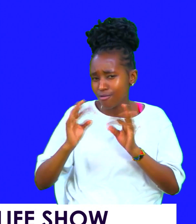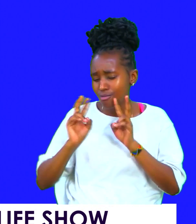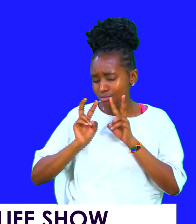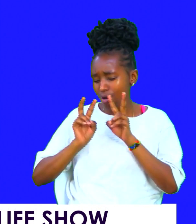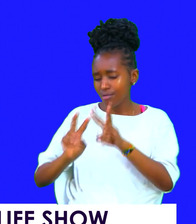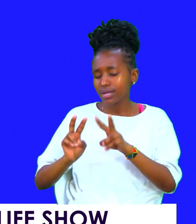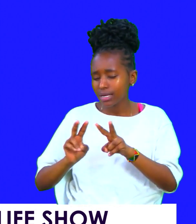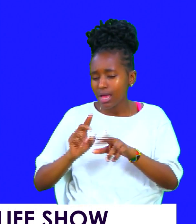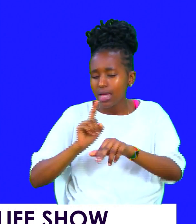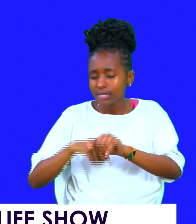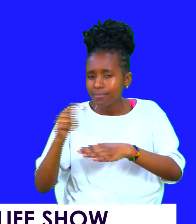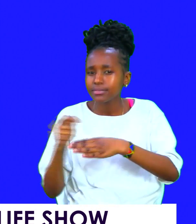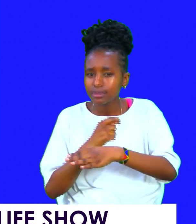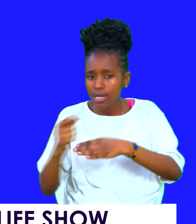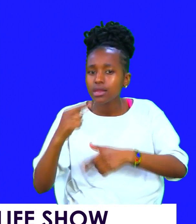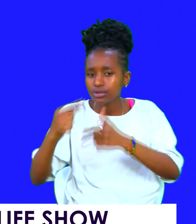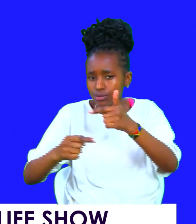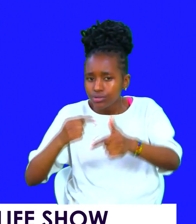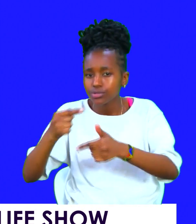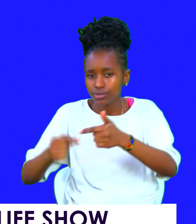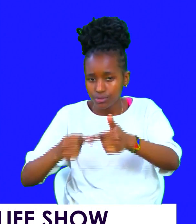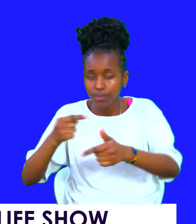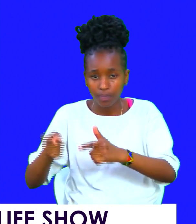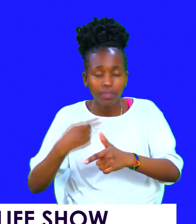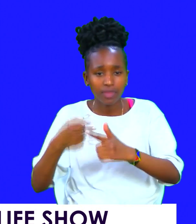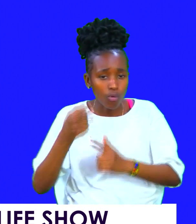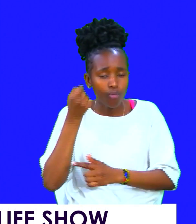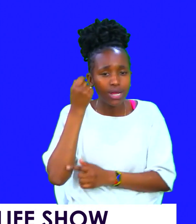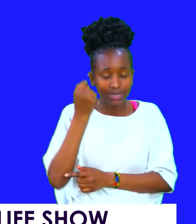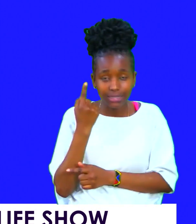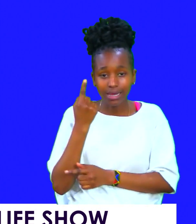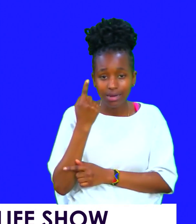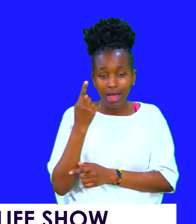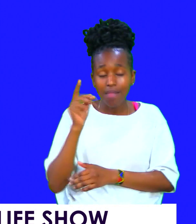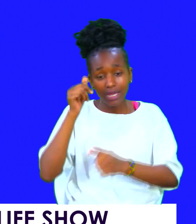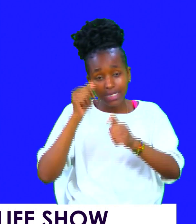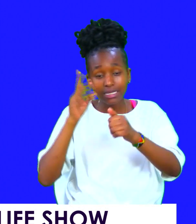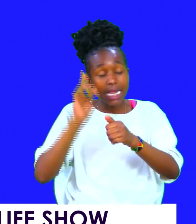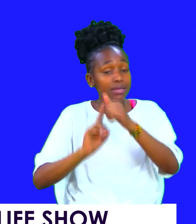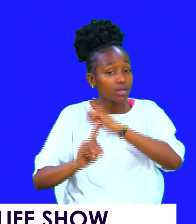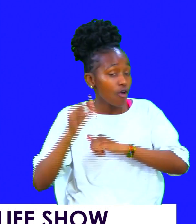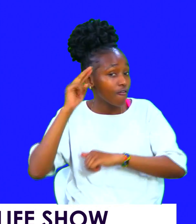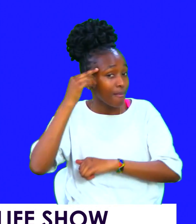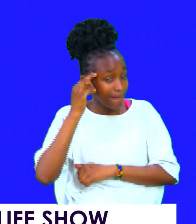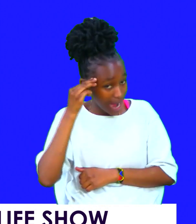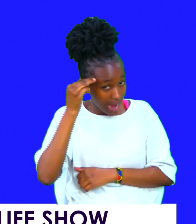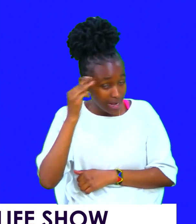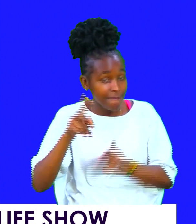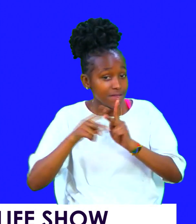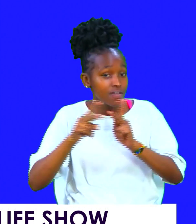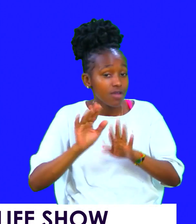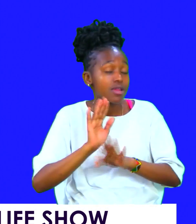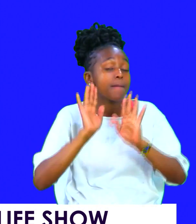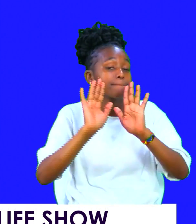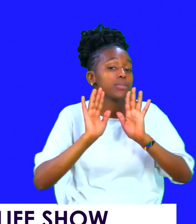to training, it is the training of discipline of mind. There is an